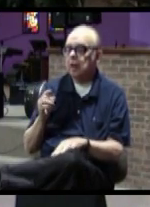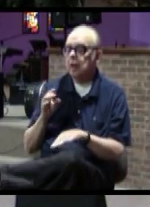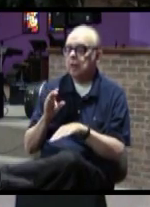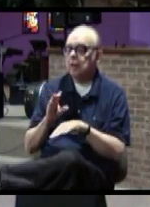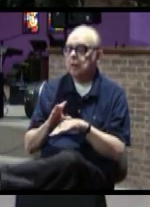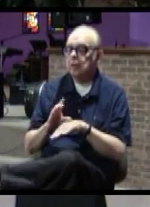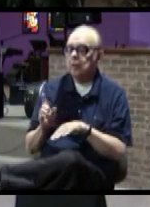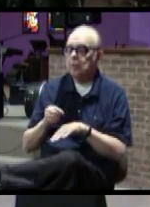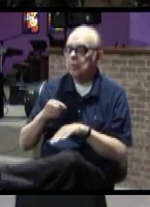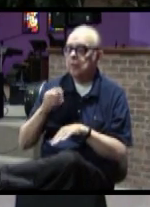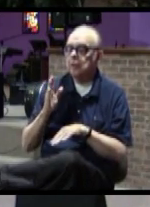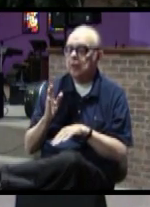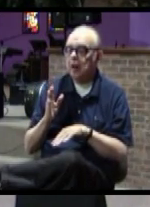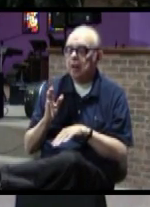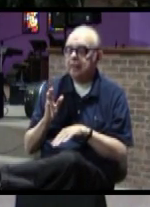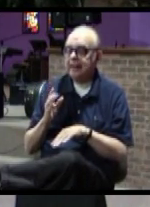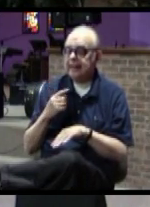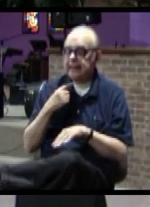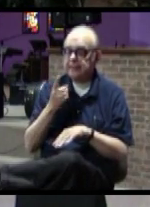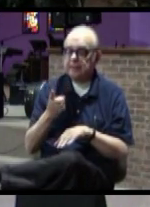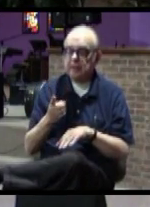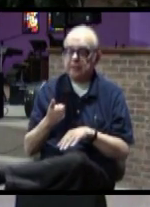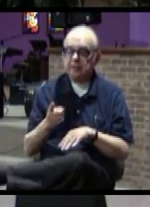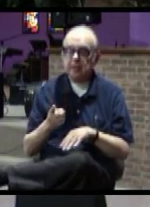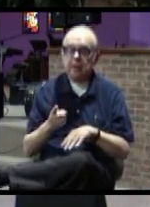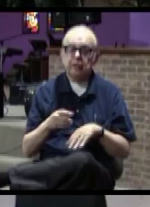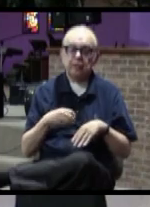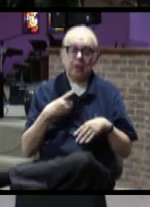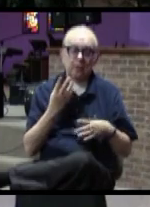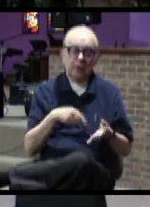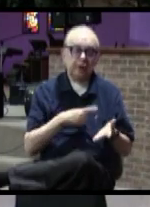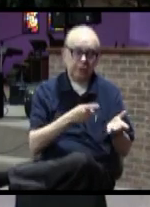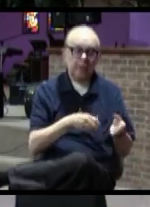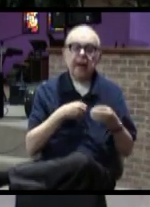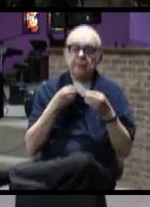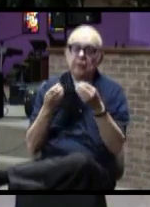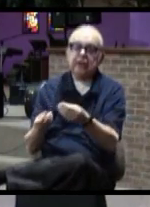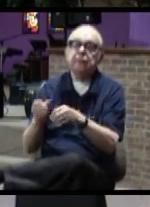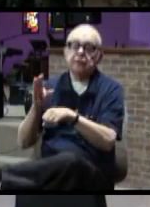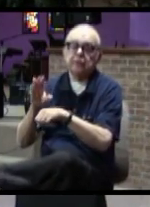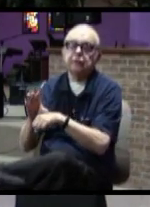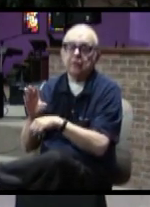You should always look for a church where God says, here's what you got to offer to them.